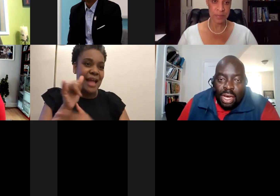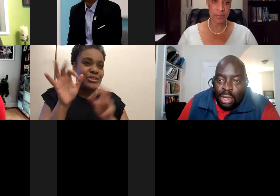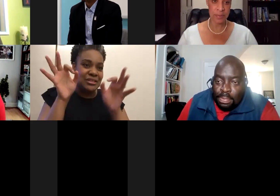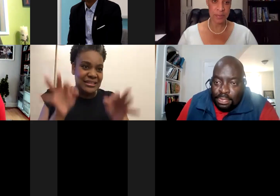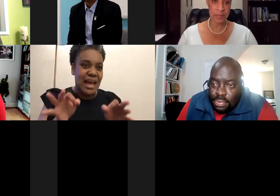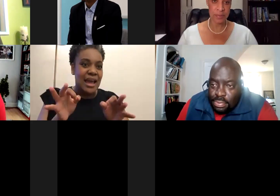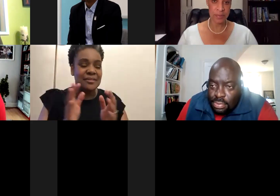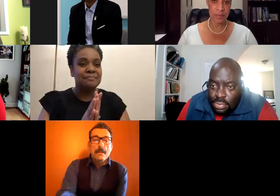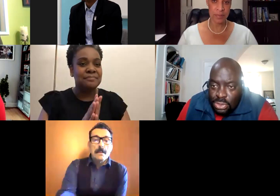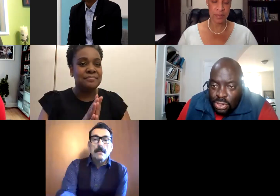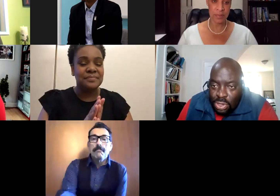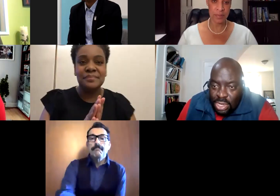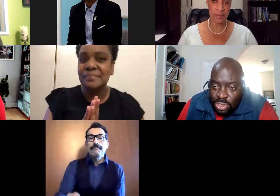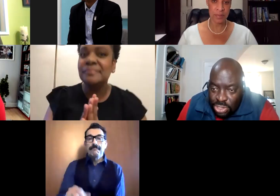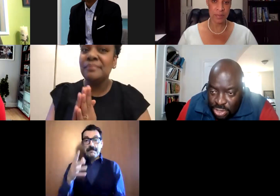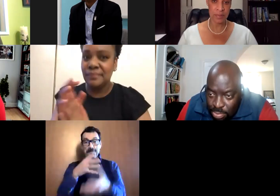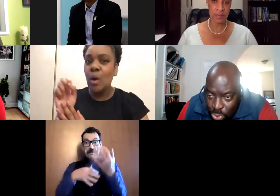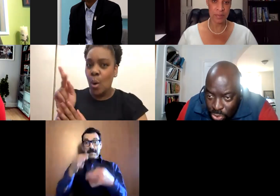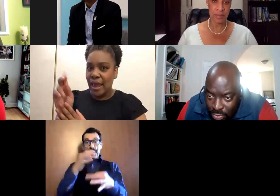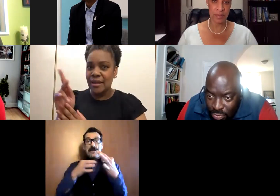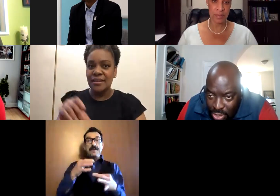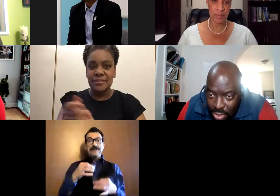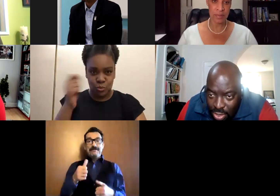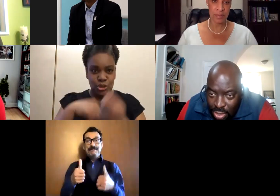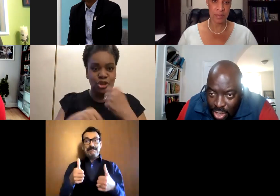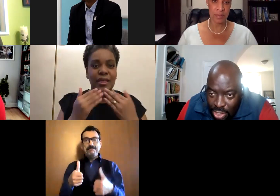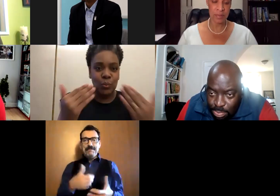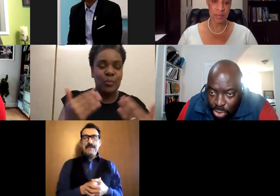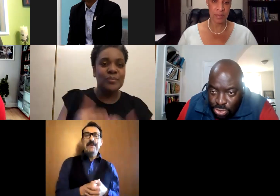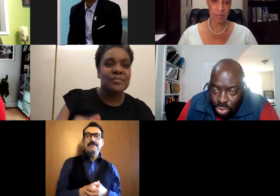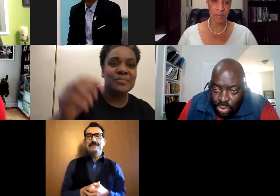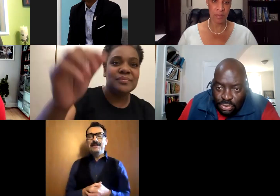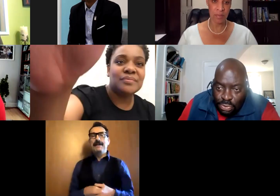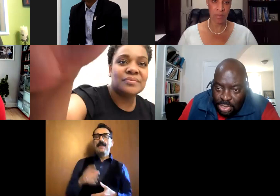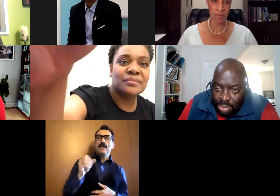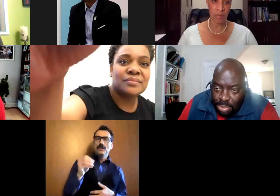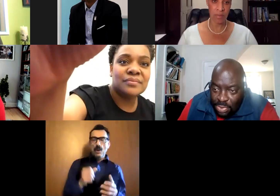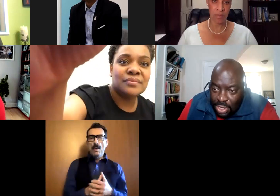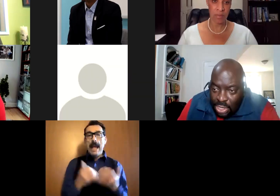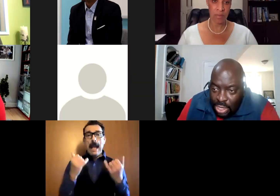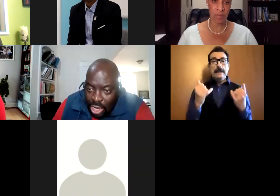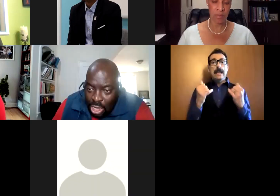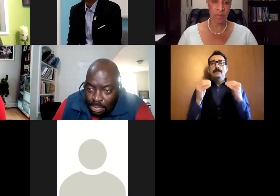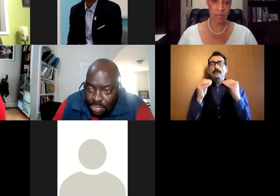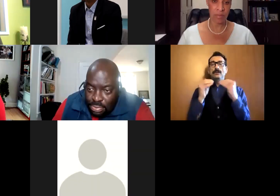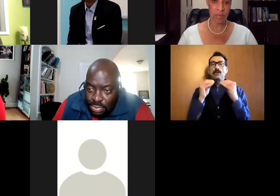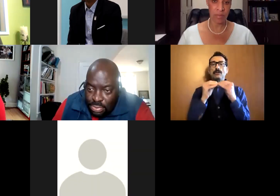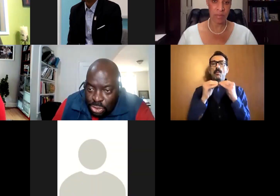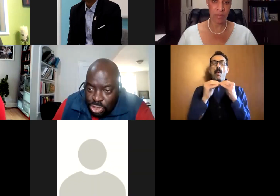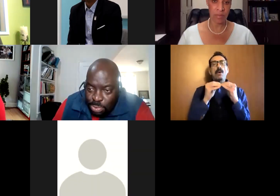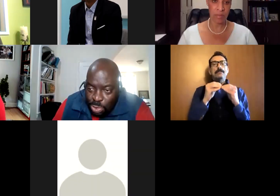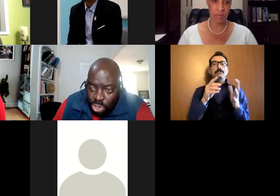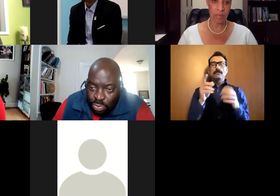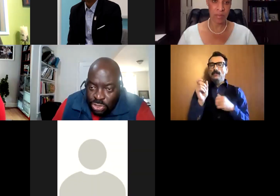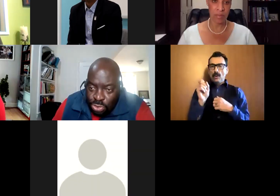Okay. So the next question is more of a, I guess, personal question from Dima.